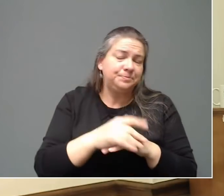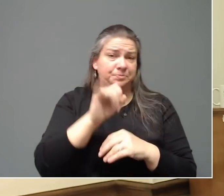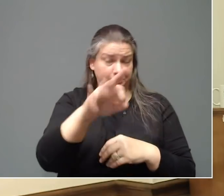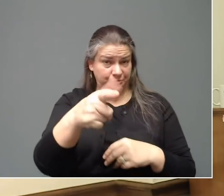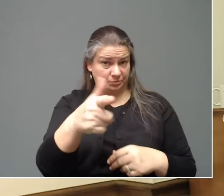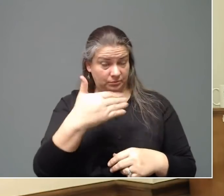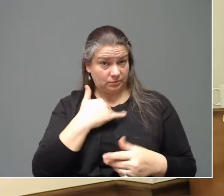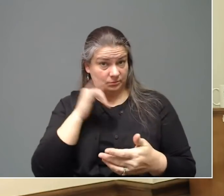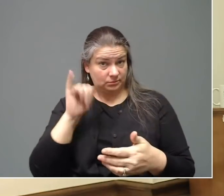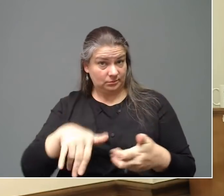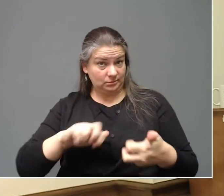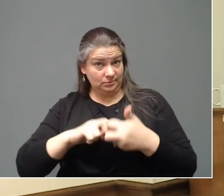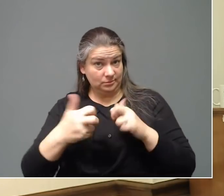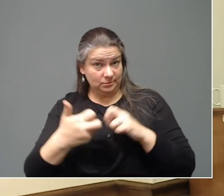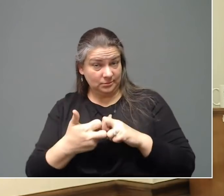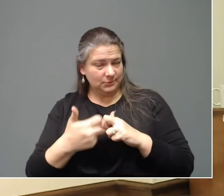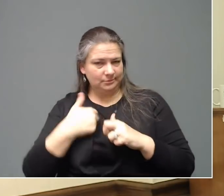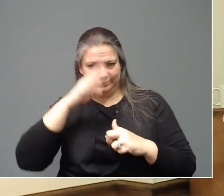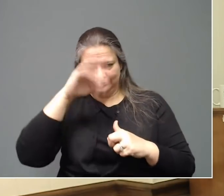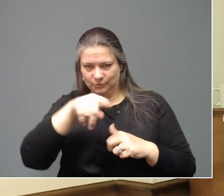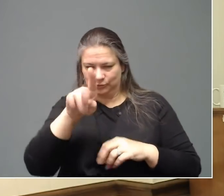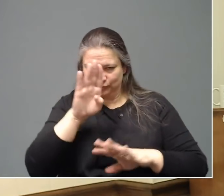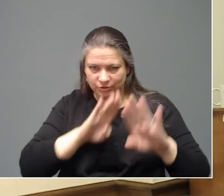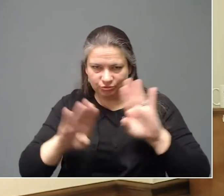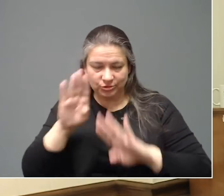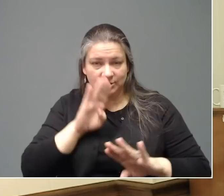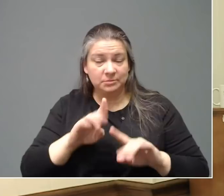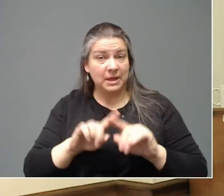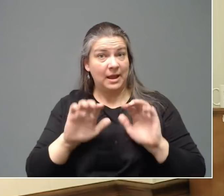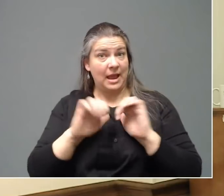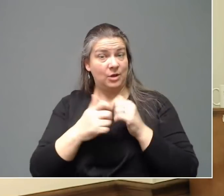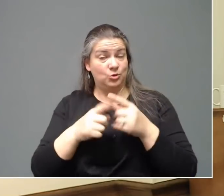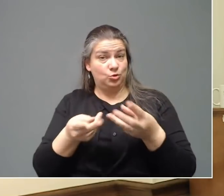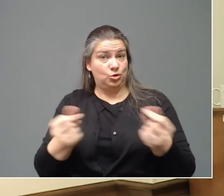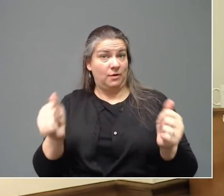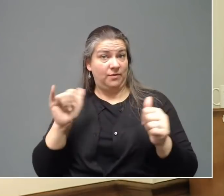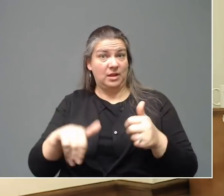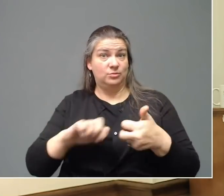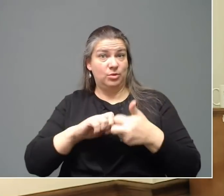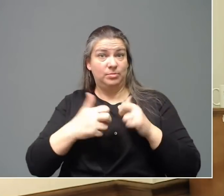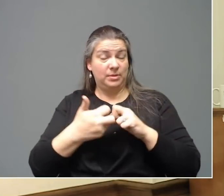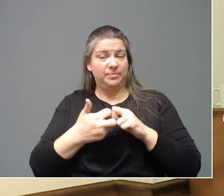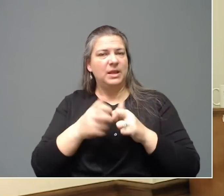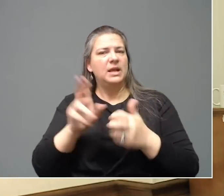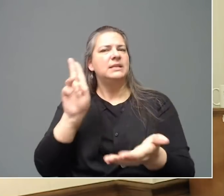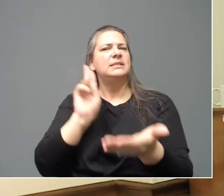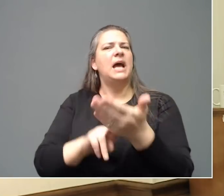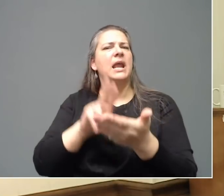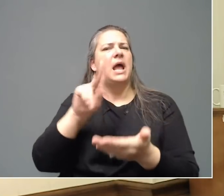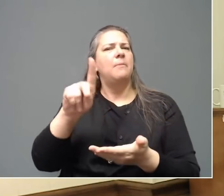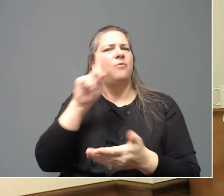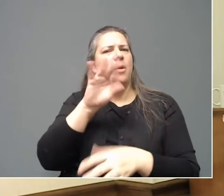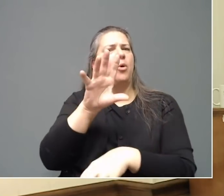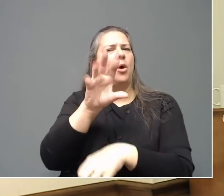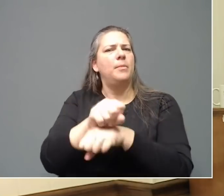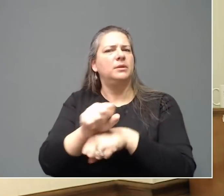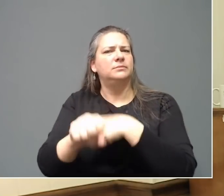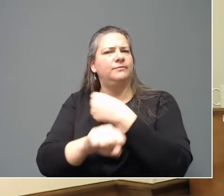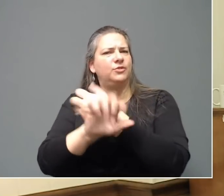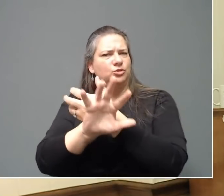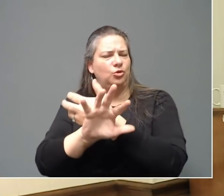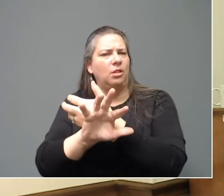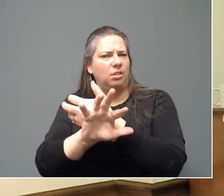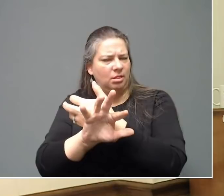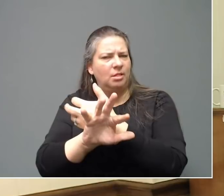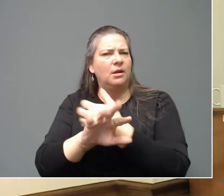know it's frustrating, but the best thing you can do is right now sign up for one of the virtual appointments, which will give you a very specific